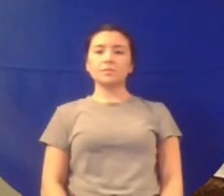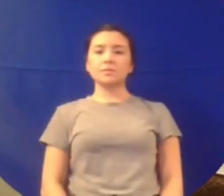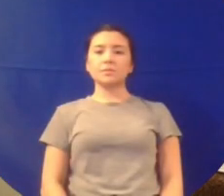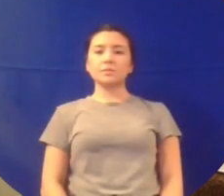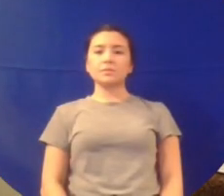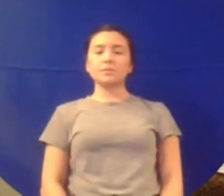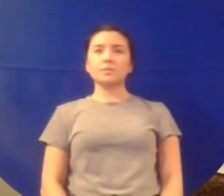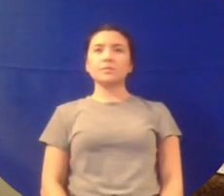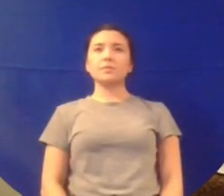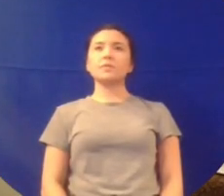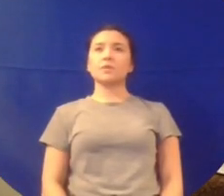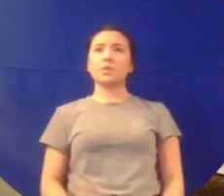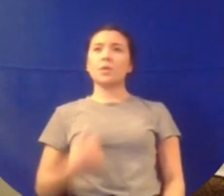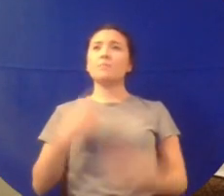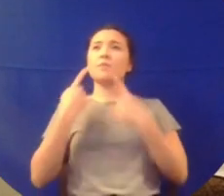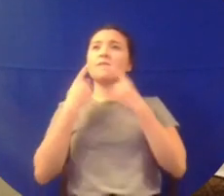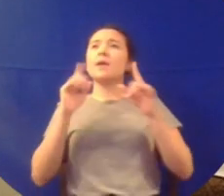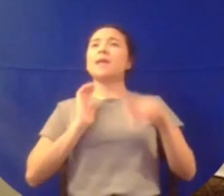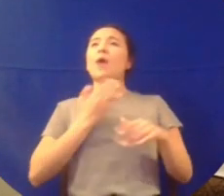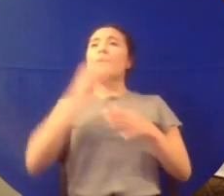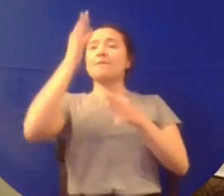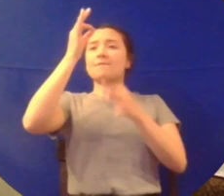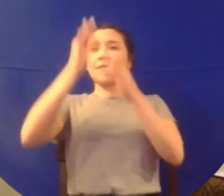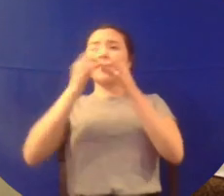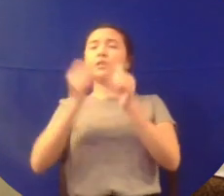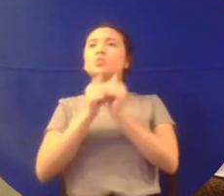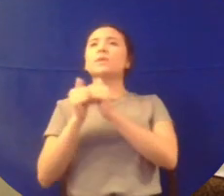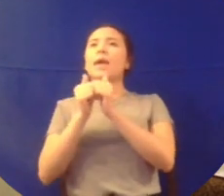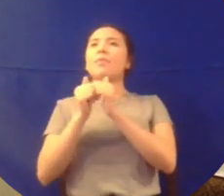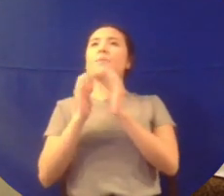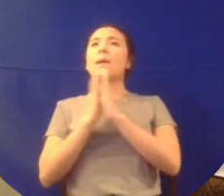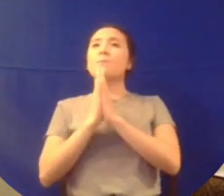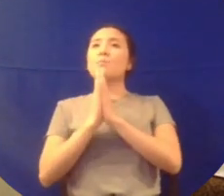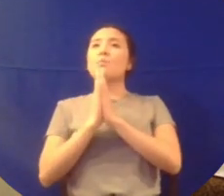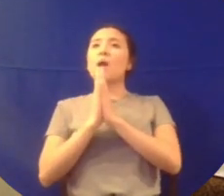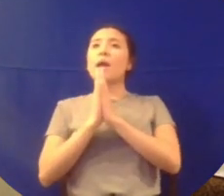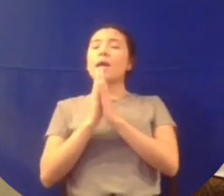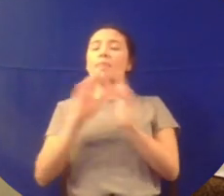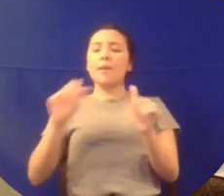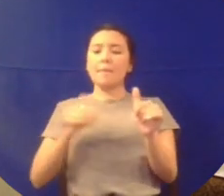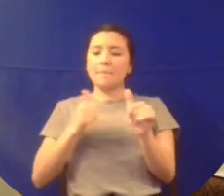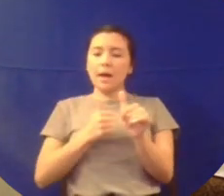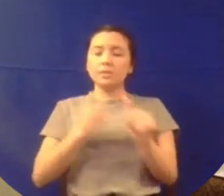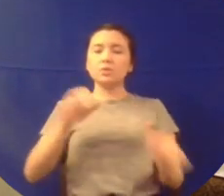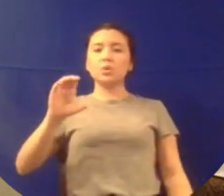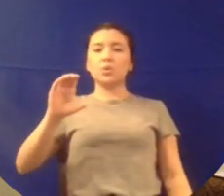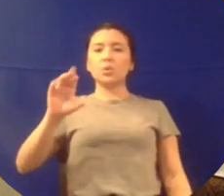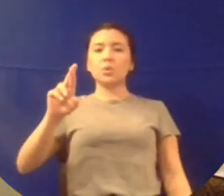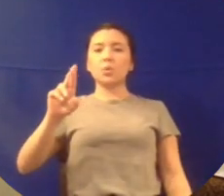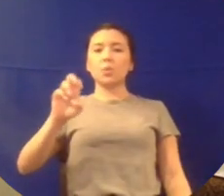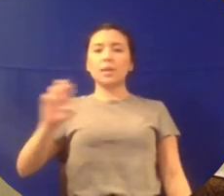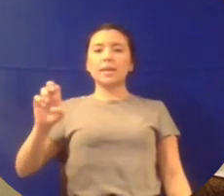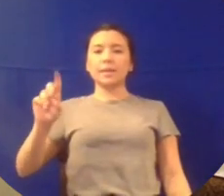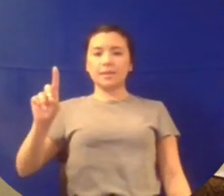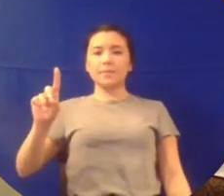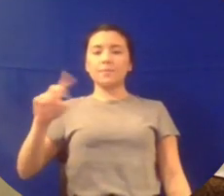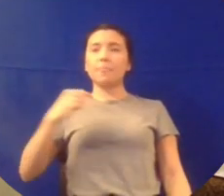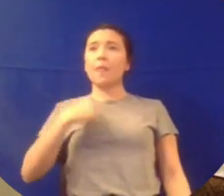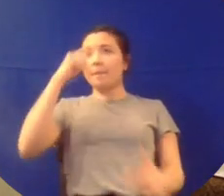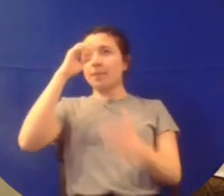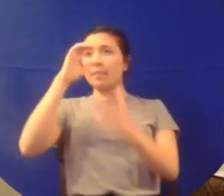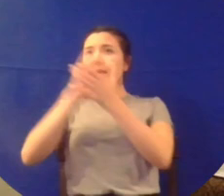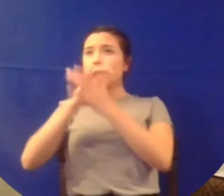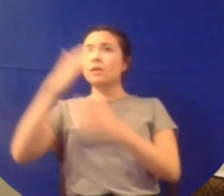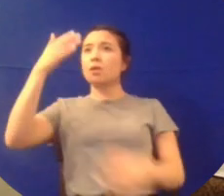May we profess our faith together by praying the ancient Apostles' Creed. I believe